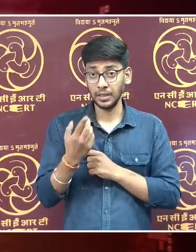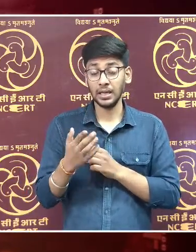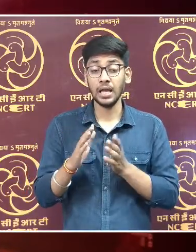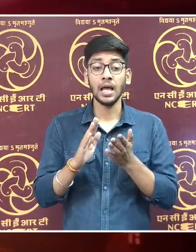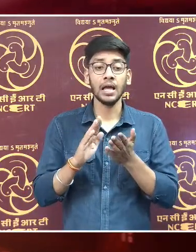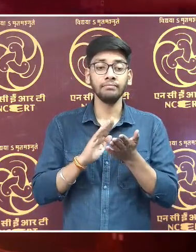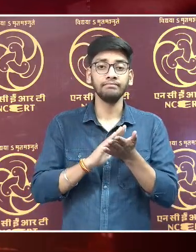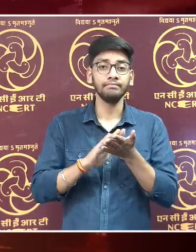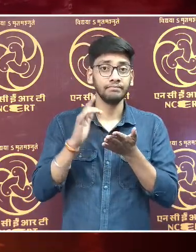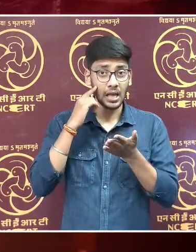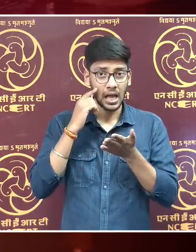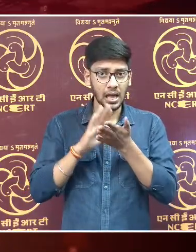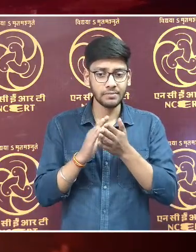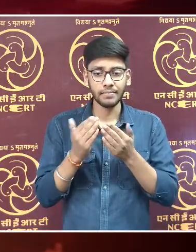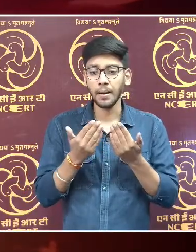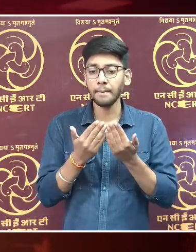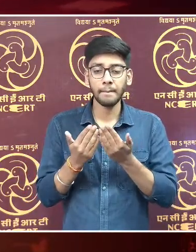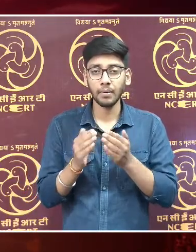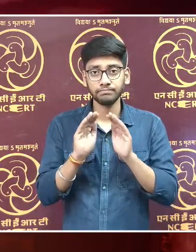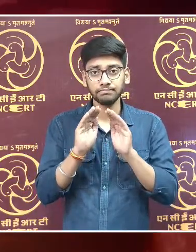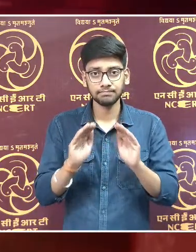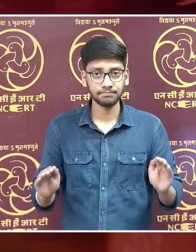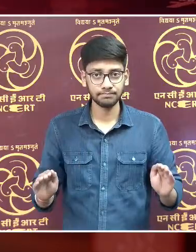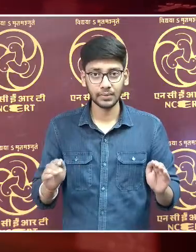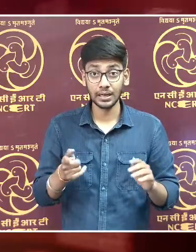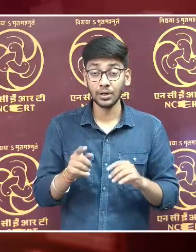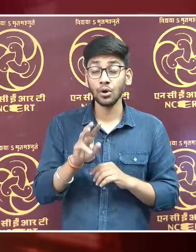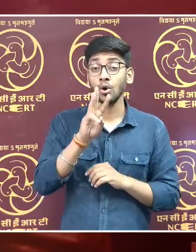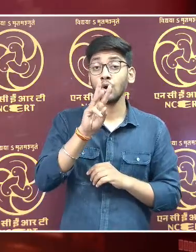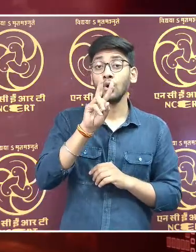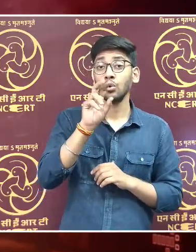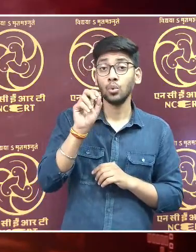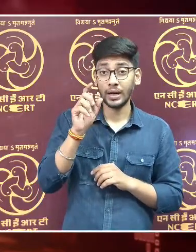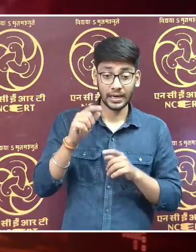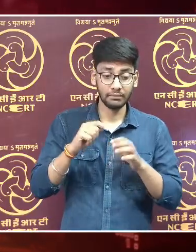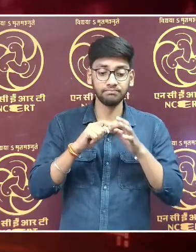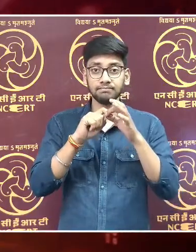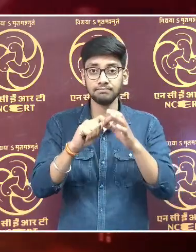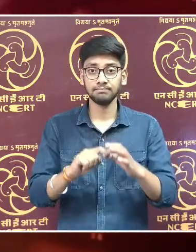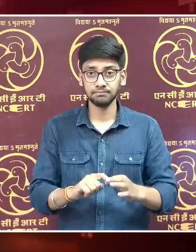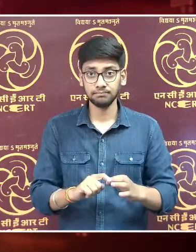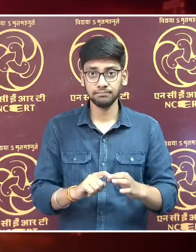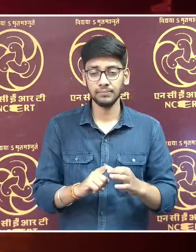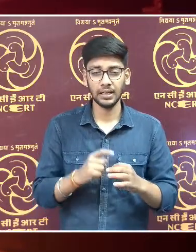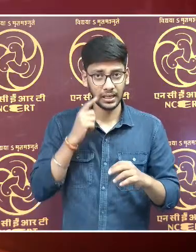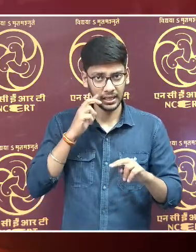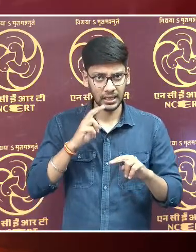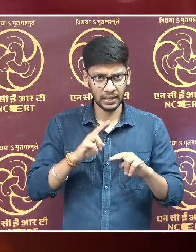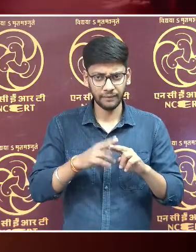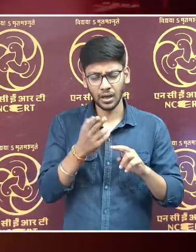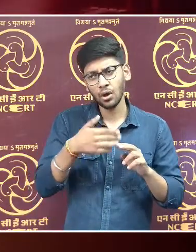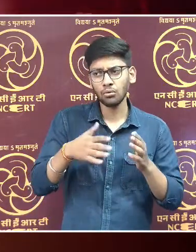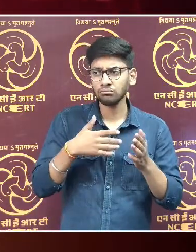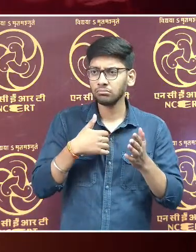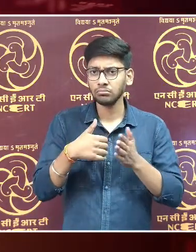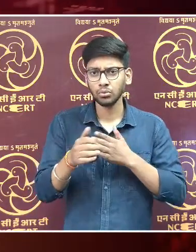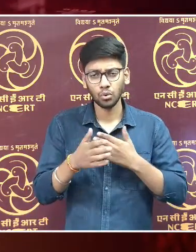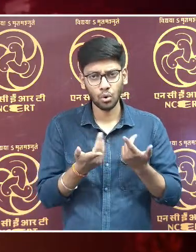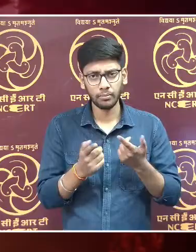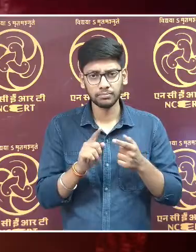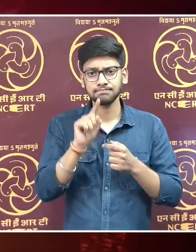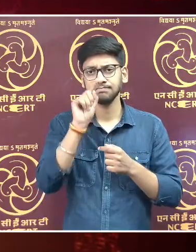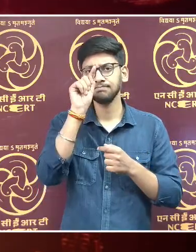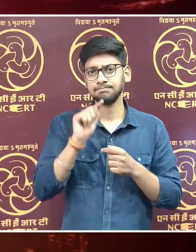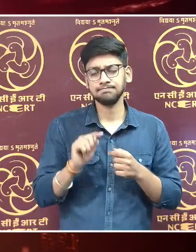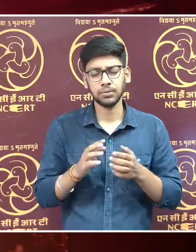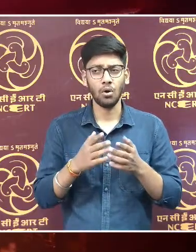disorder among the school children, which we have around 20 questions. So if any of the indicators for ear